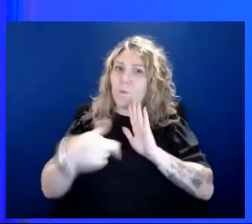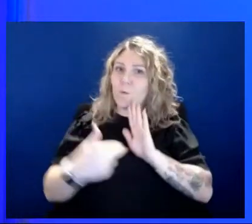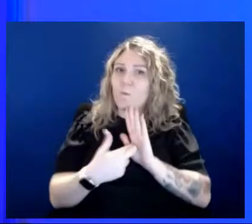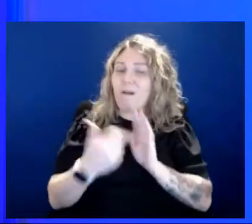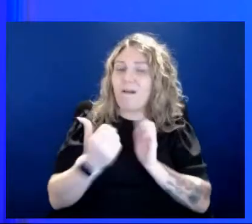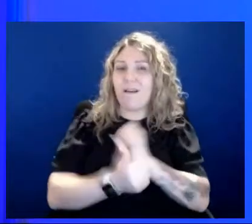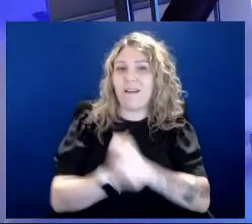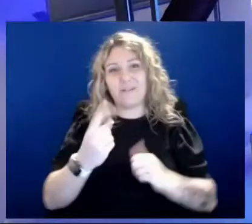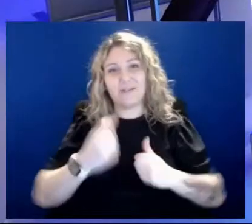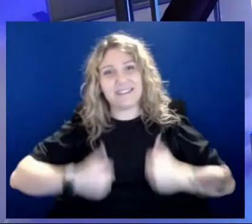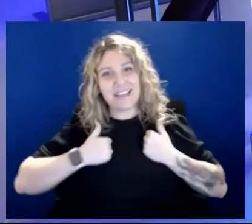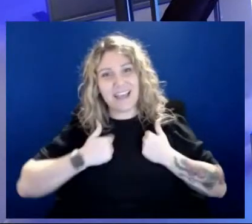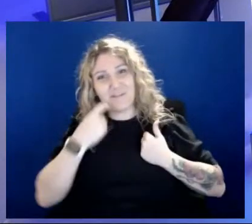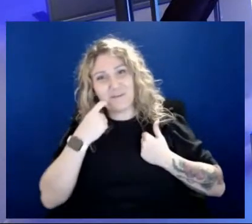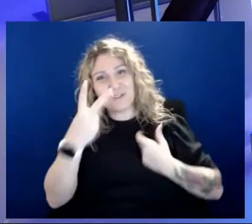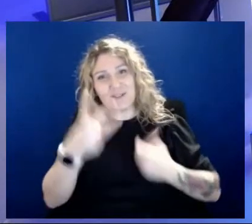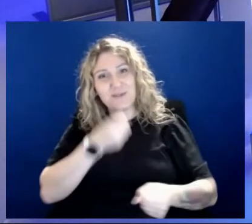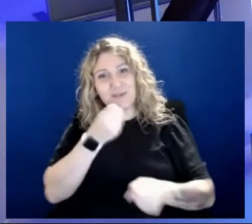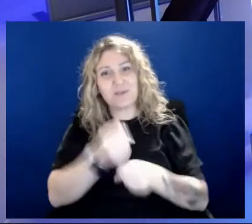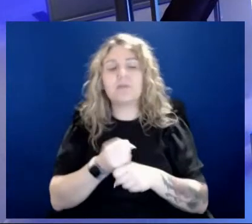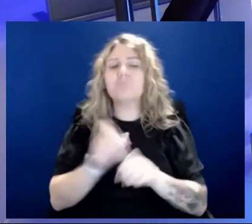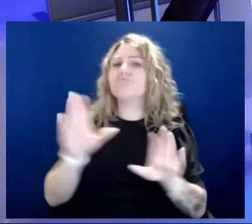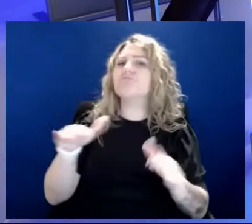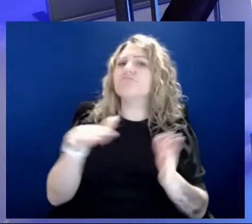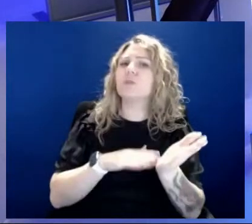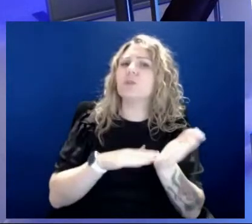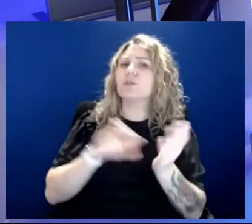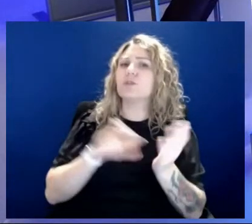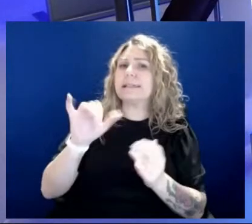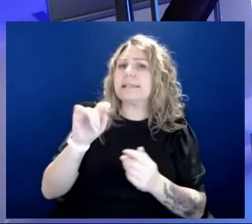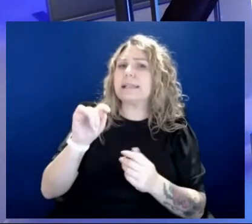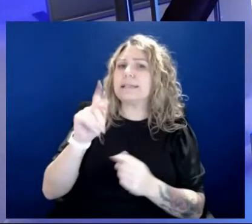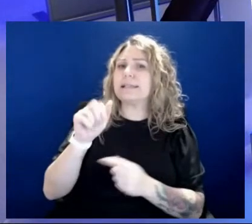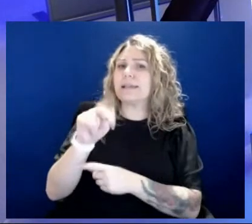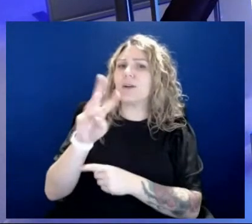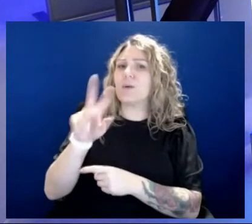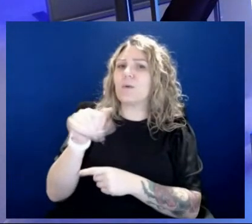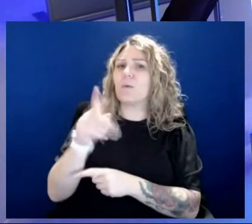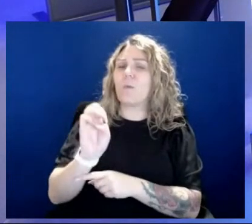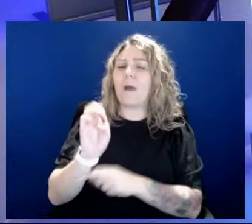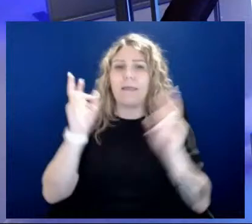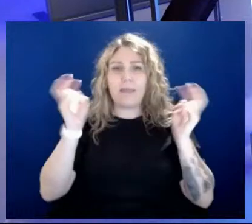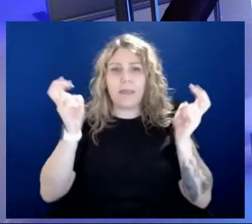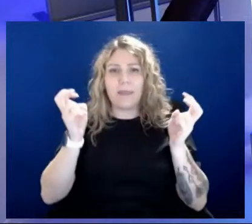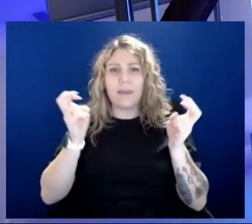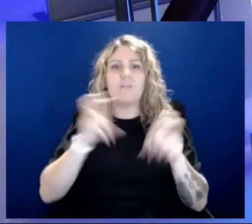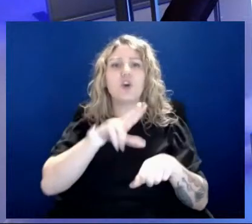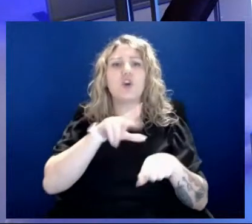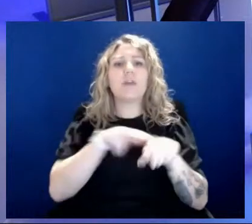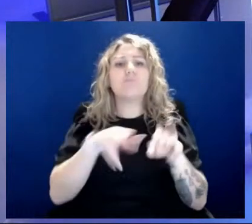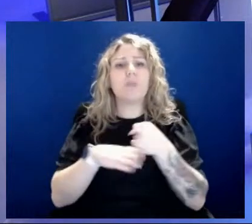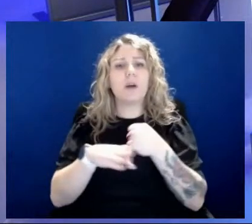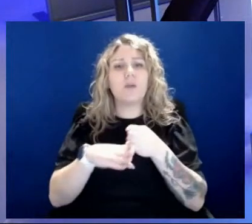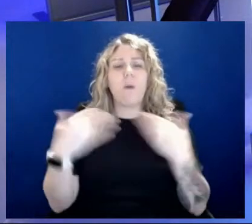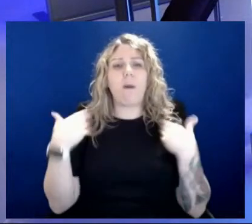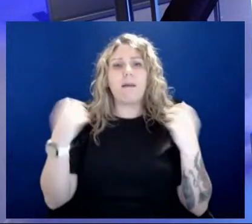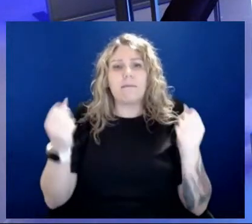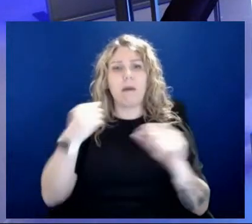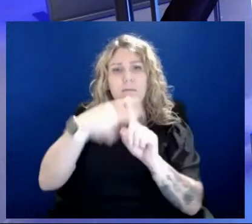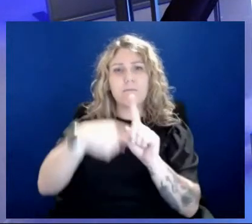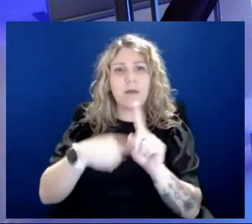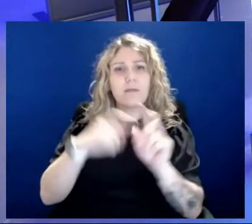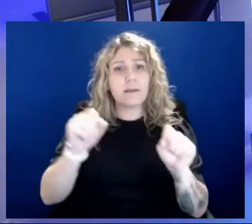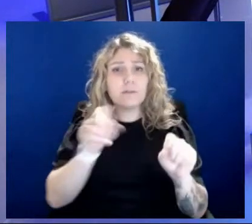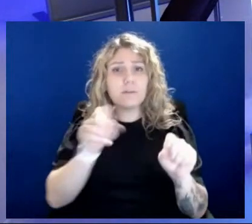2 years. Dr. Satterwhite, let's talk a little bit about the theme for National Minority Health Month, Awareness Month. Talk to us a little bit about